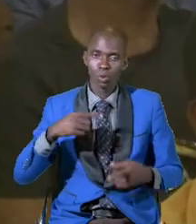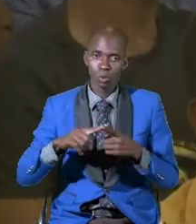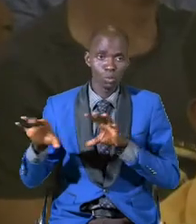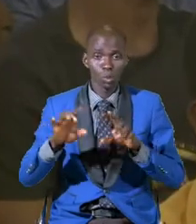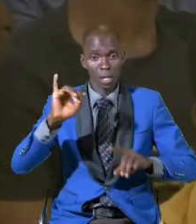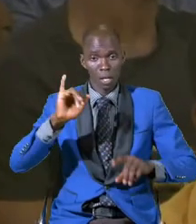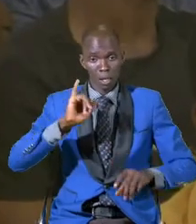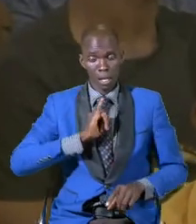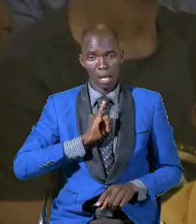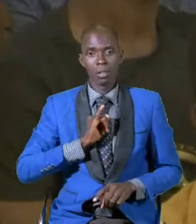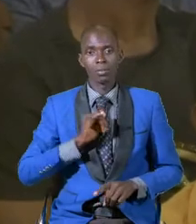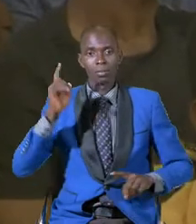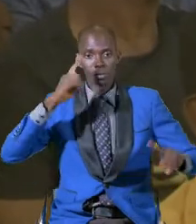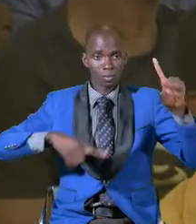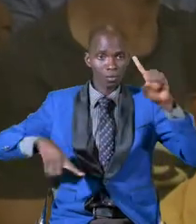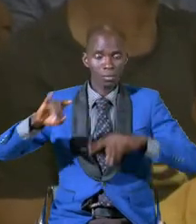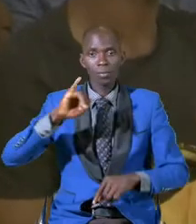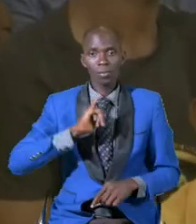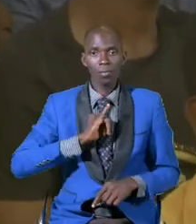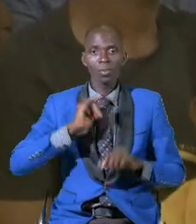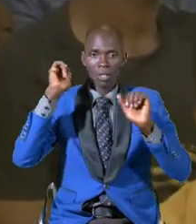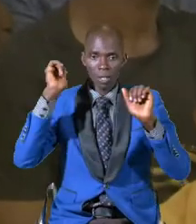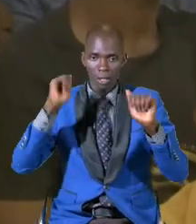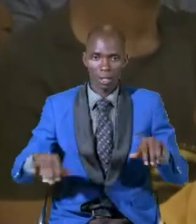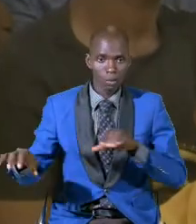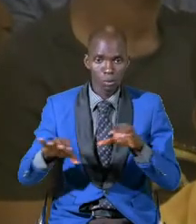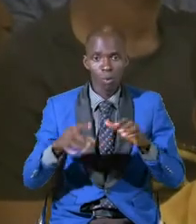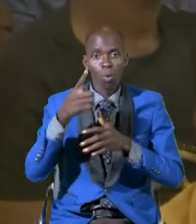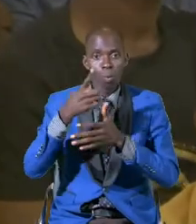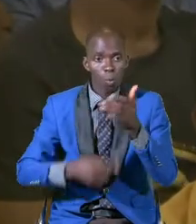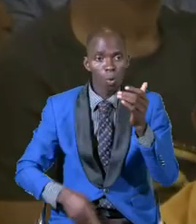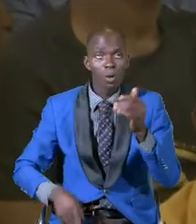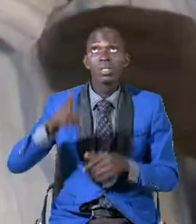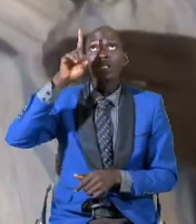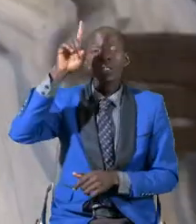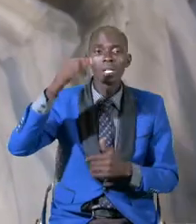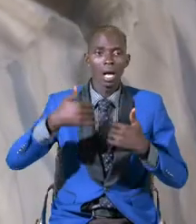I can do what he has called